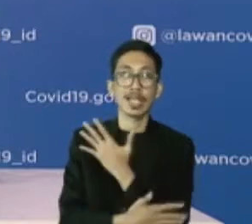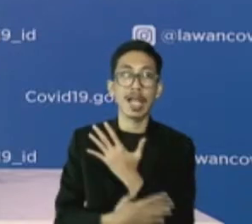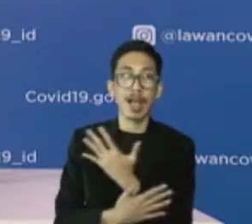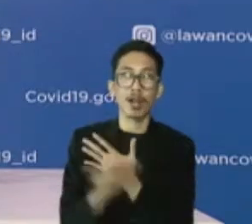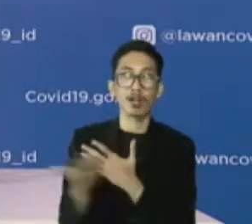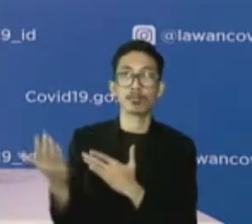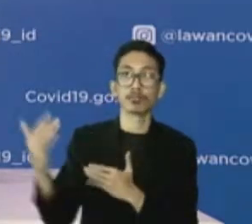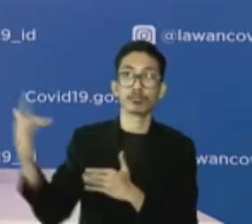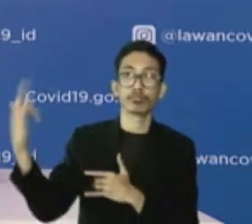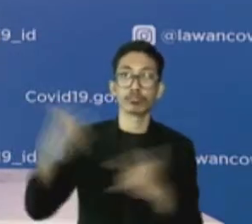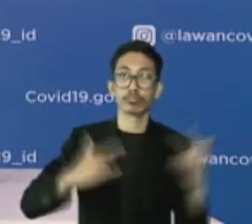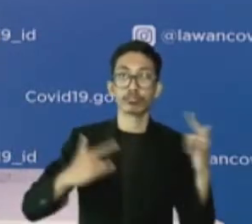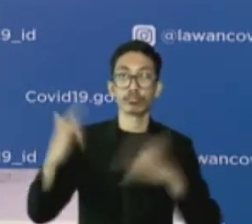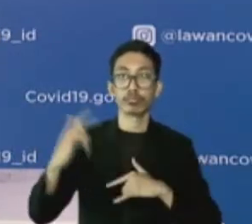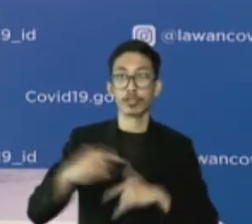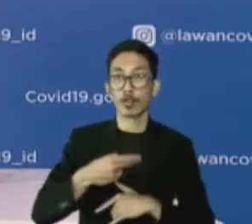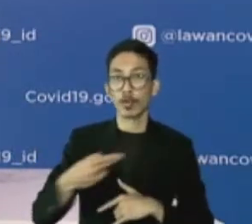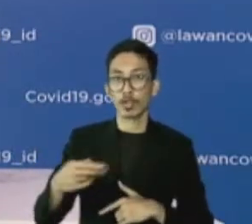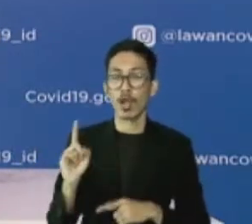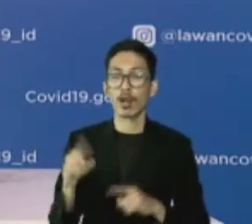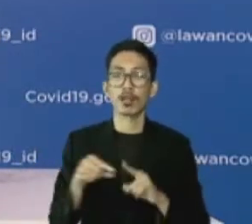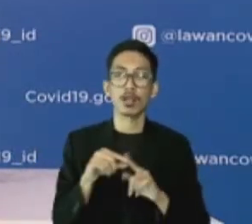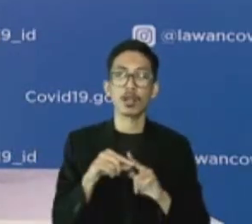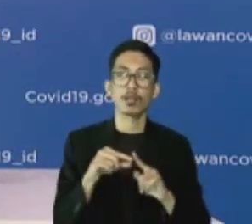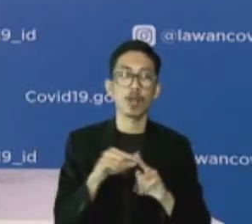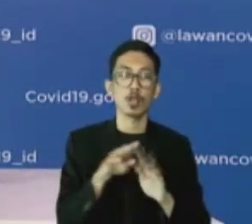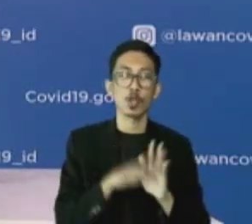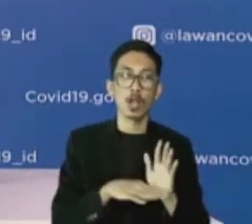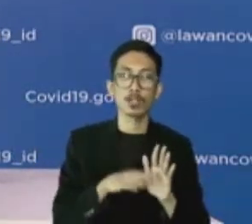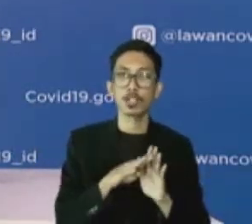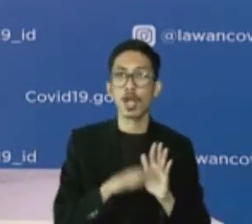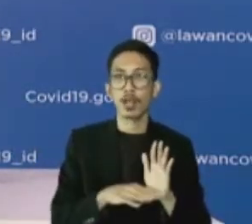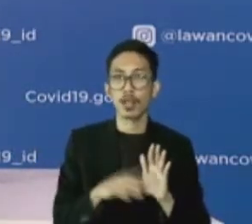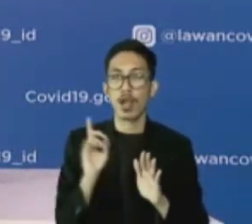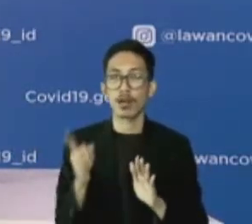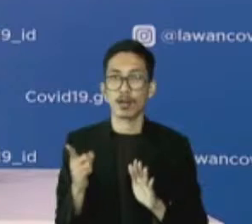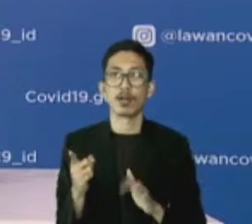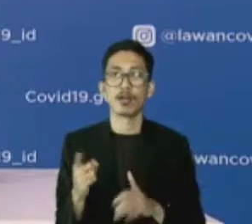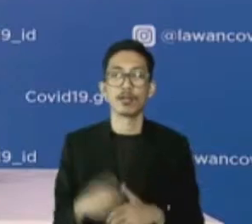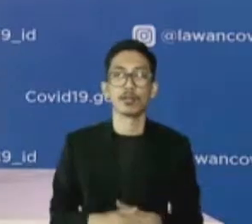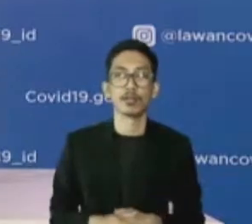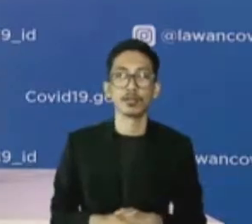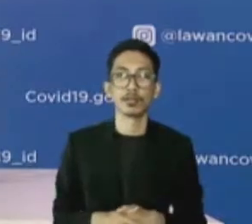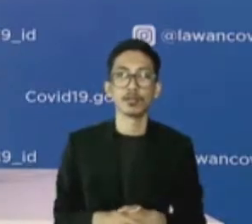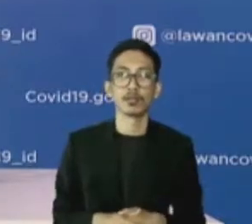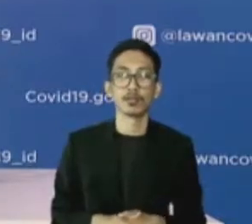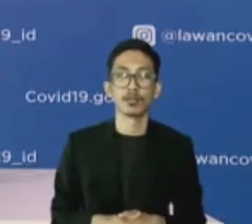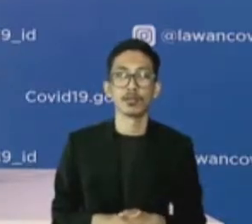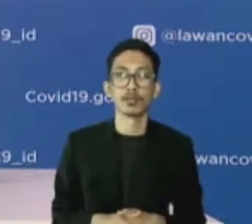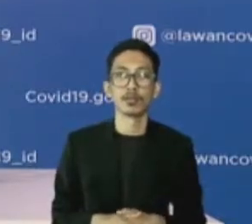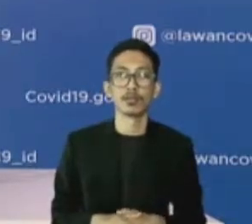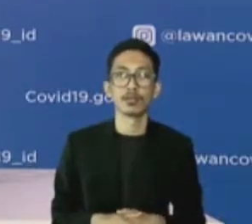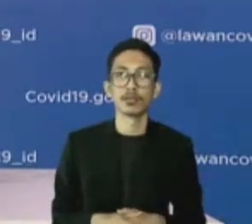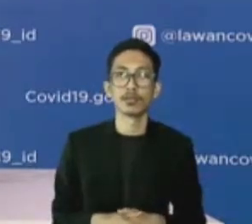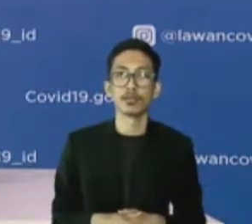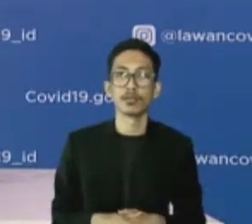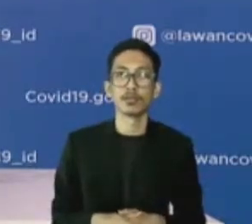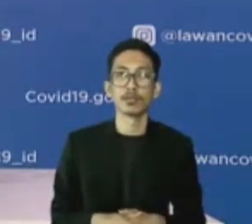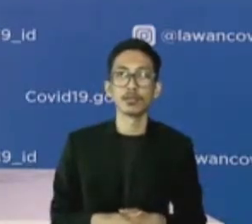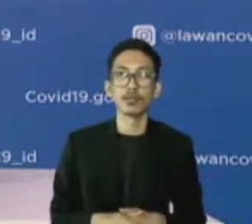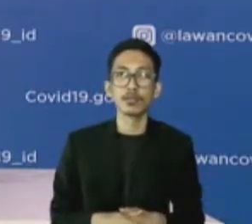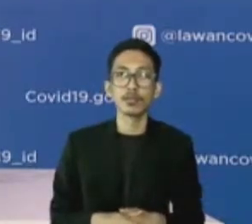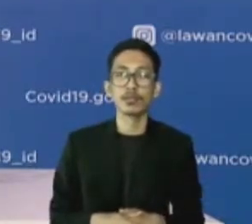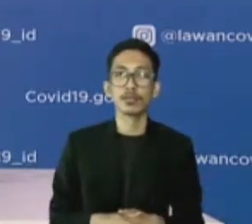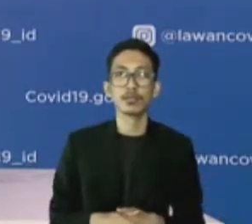made to increase economic growth in line with the case control efforts that have been carried out. And these decisions